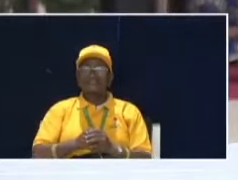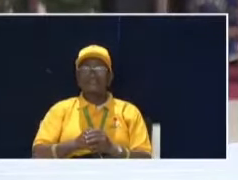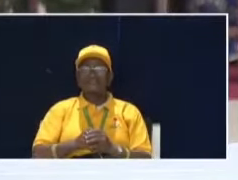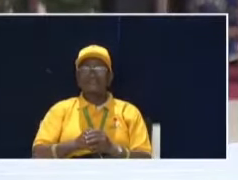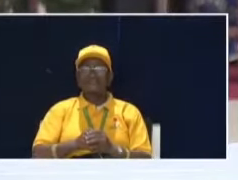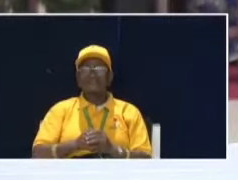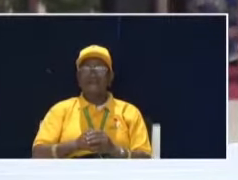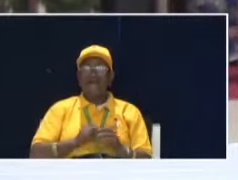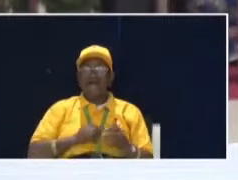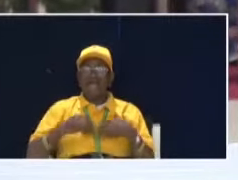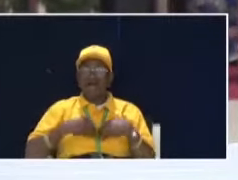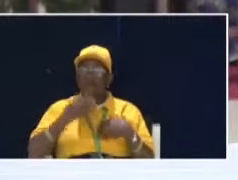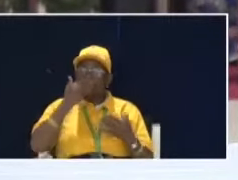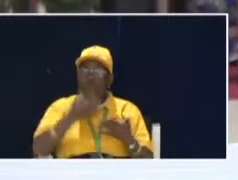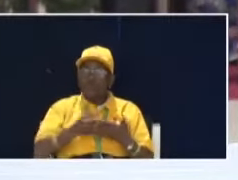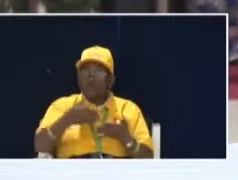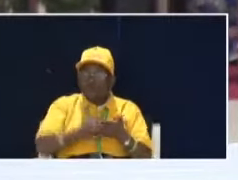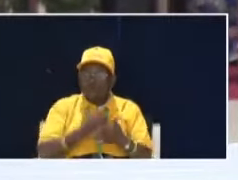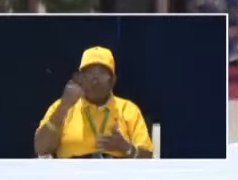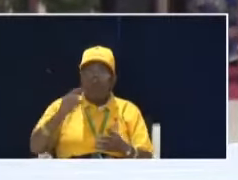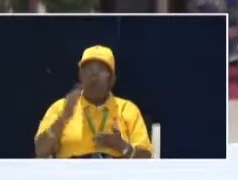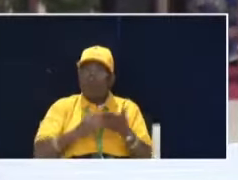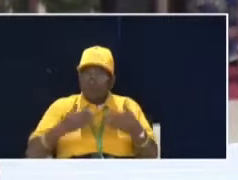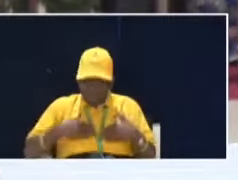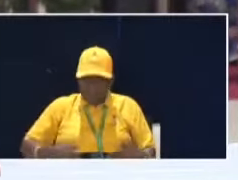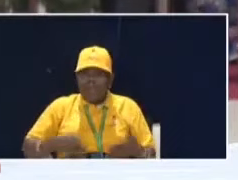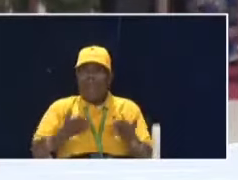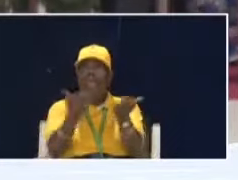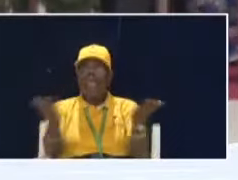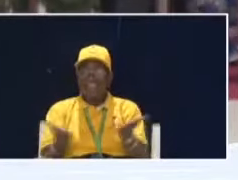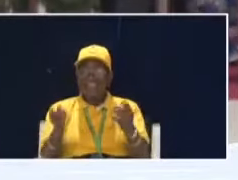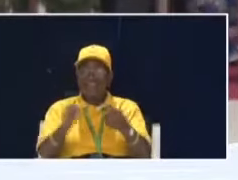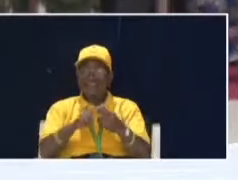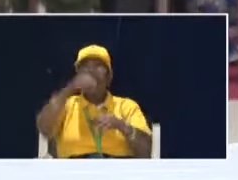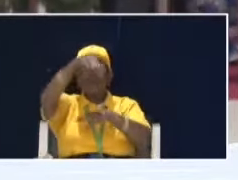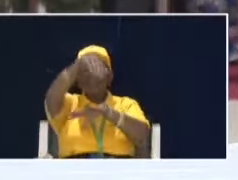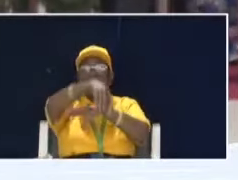I have good news for somebody here tonight.